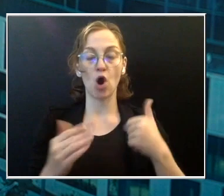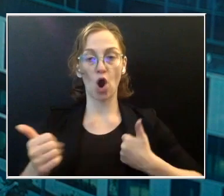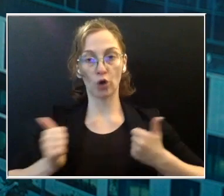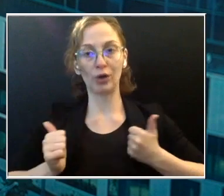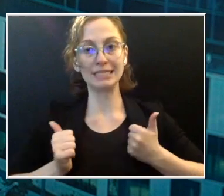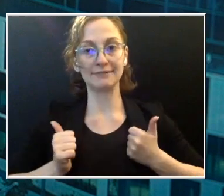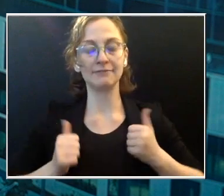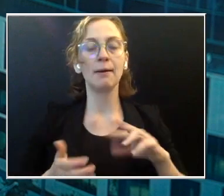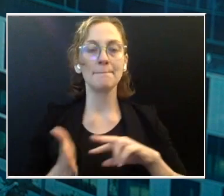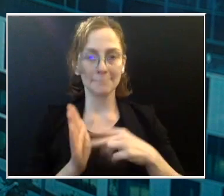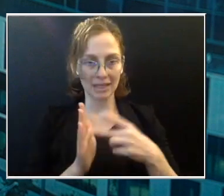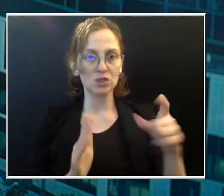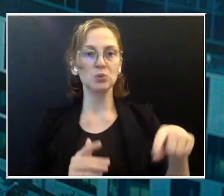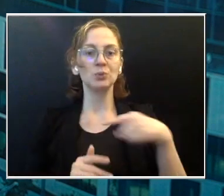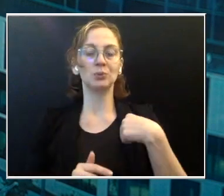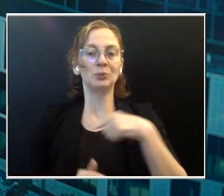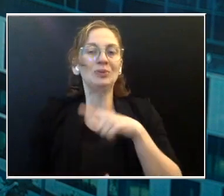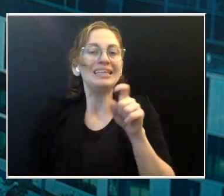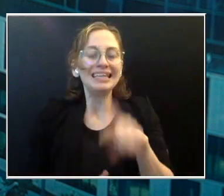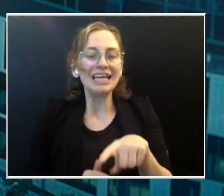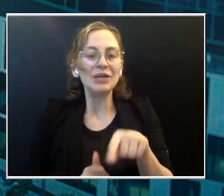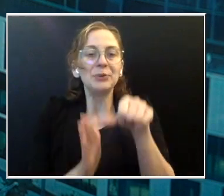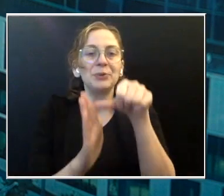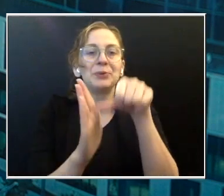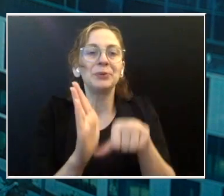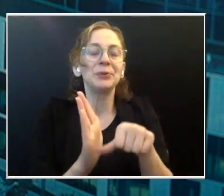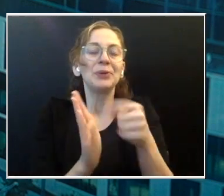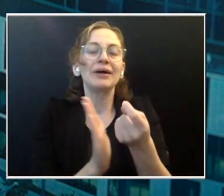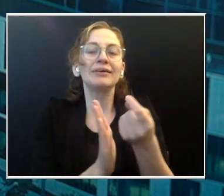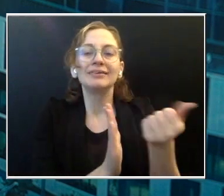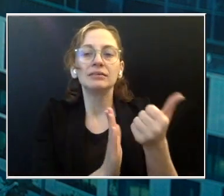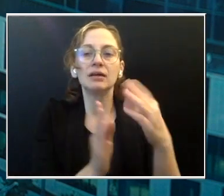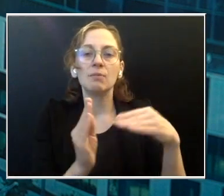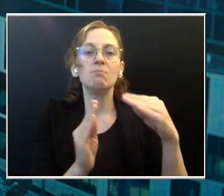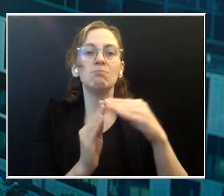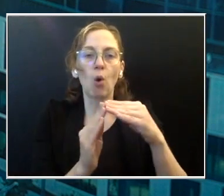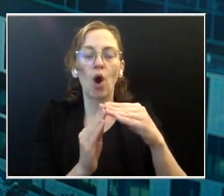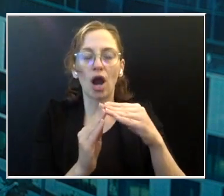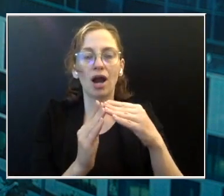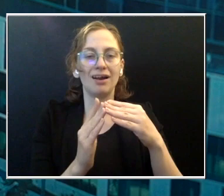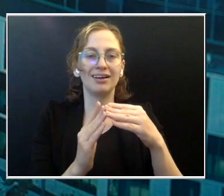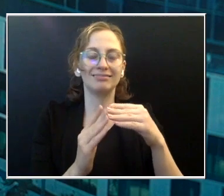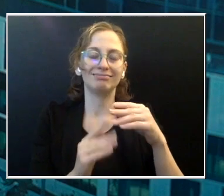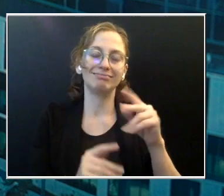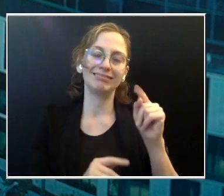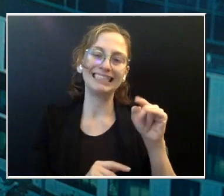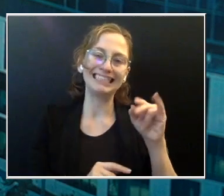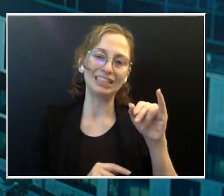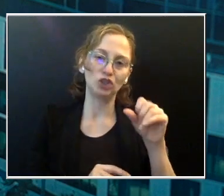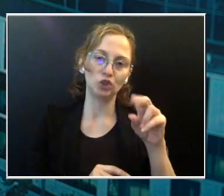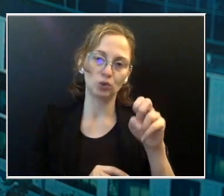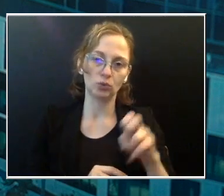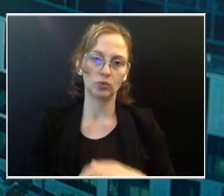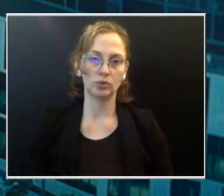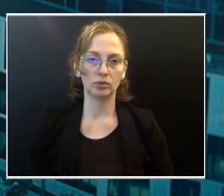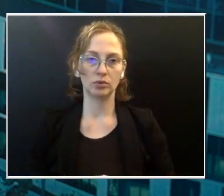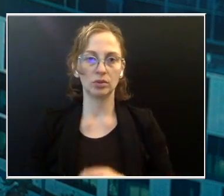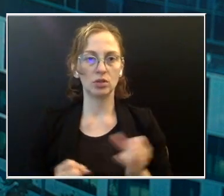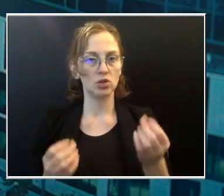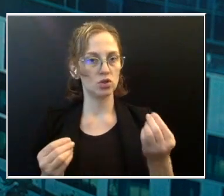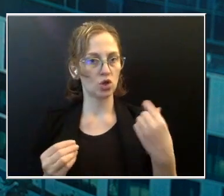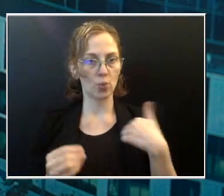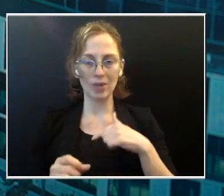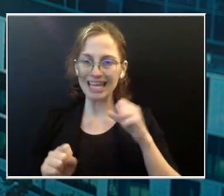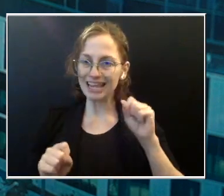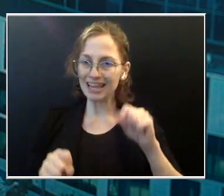around. So in the operating room, to our eye, we can measure out and we can take what seems to be 5, 6, 7 centimeters of margin all the